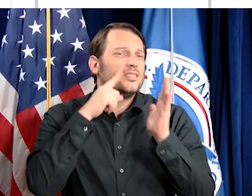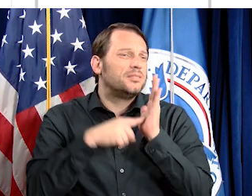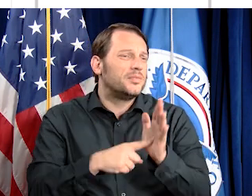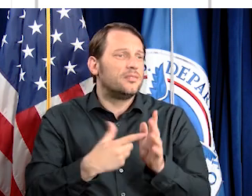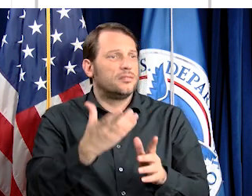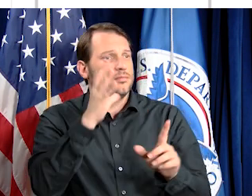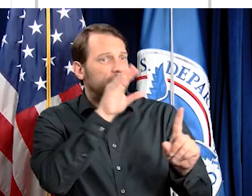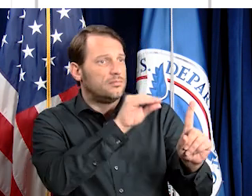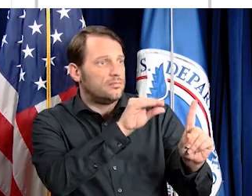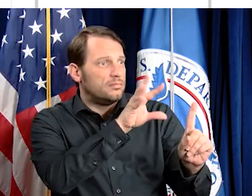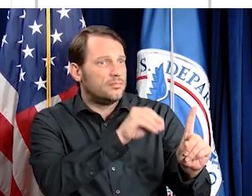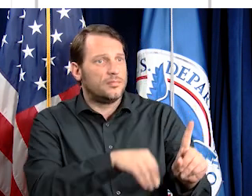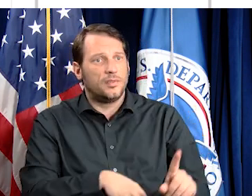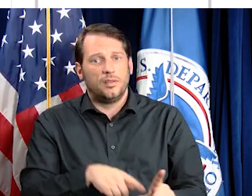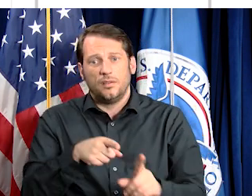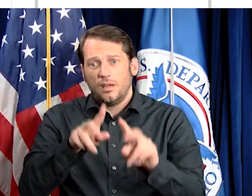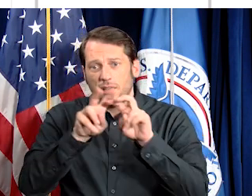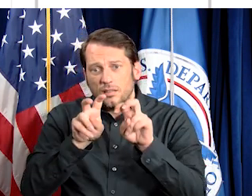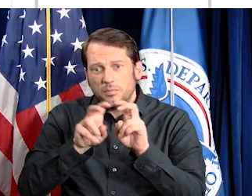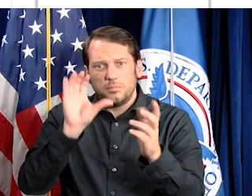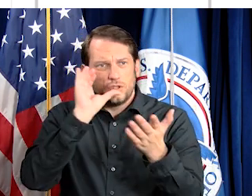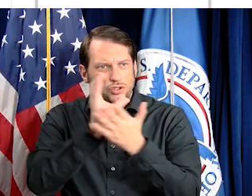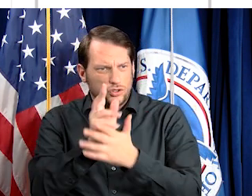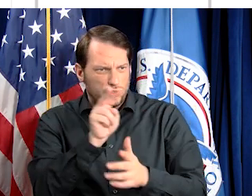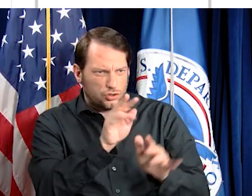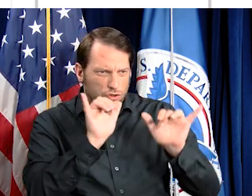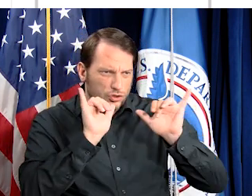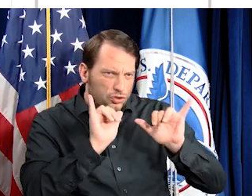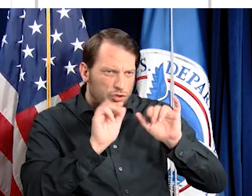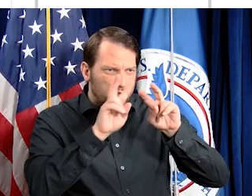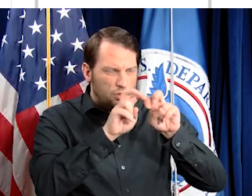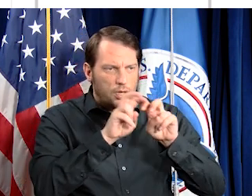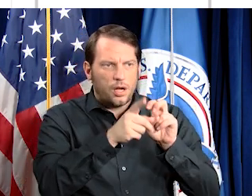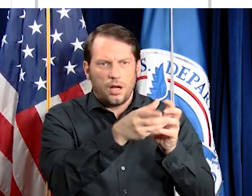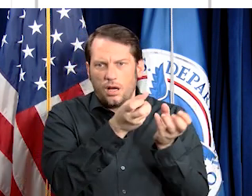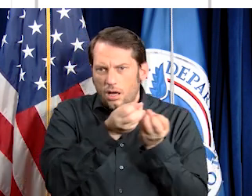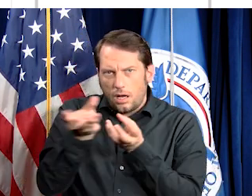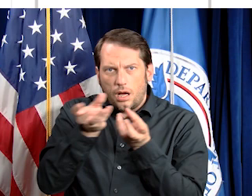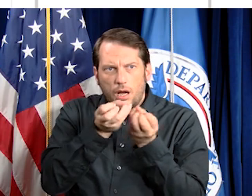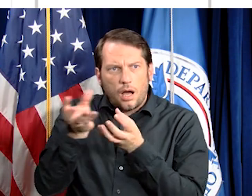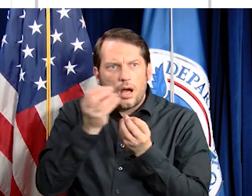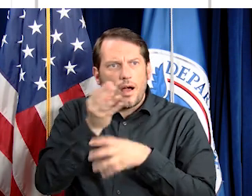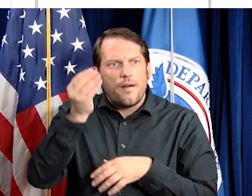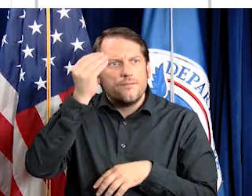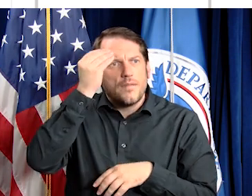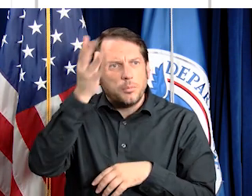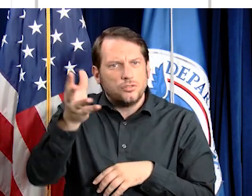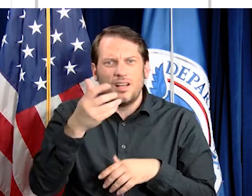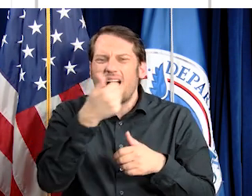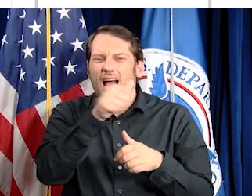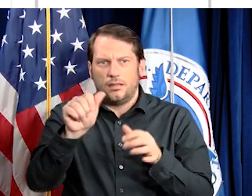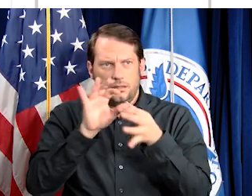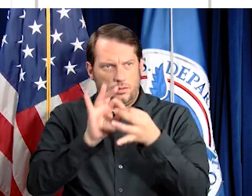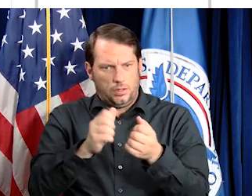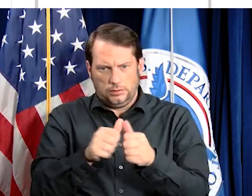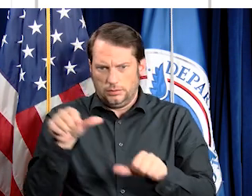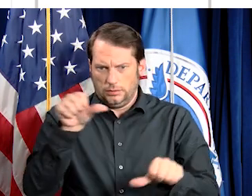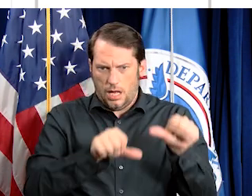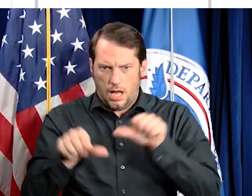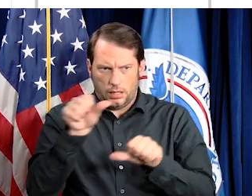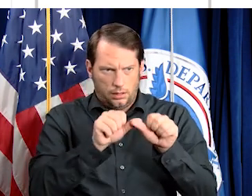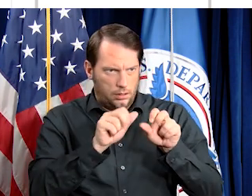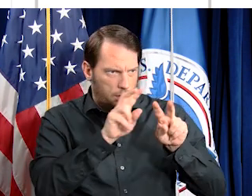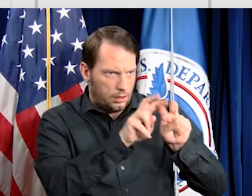data, analyzing images, which is something I'll share later, or processing information. It's any part of that